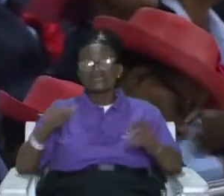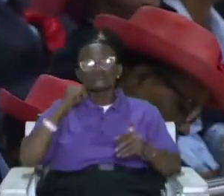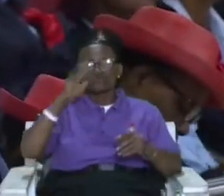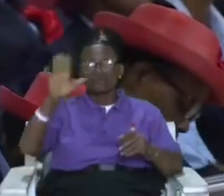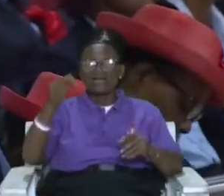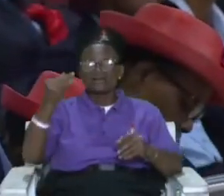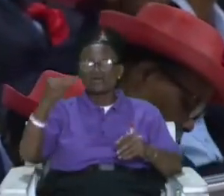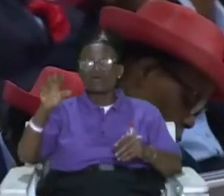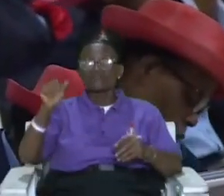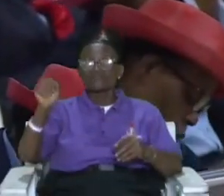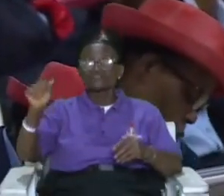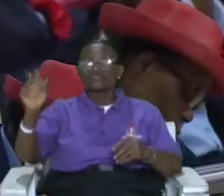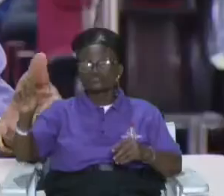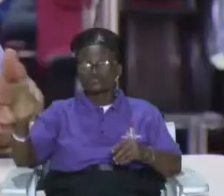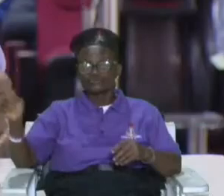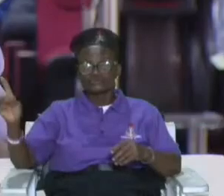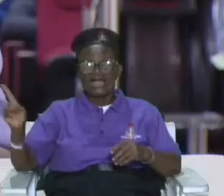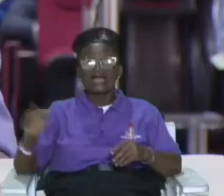who